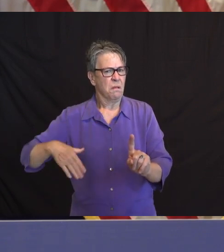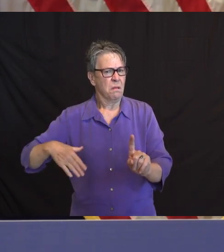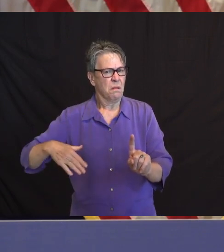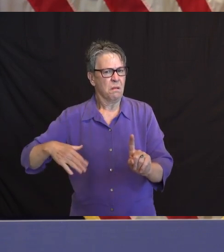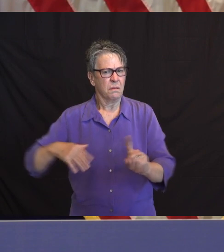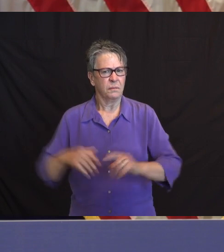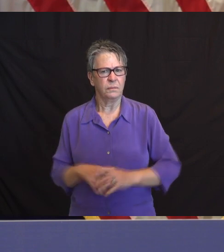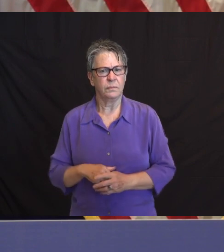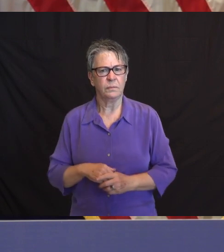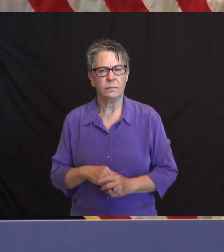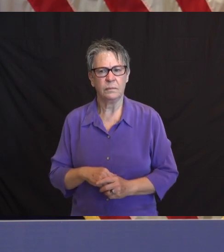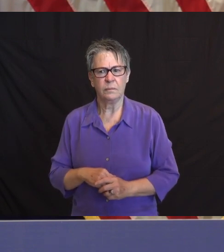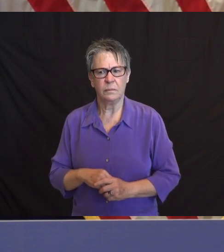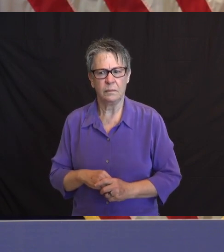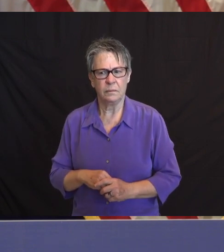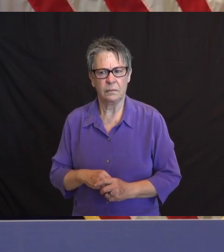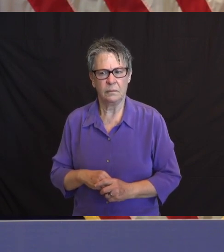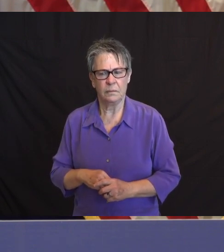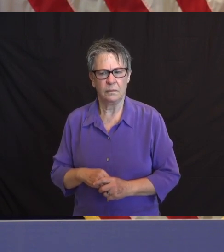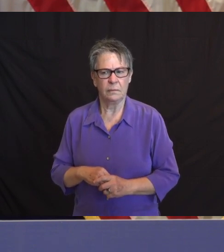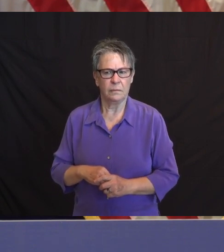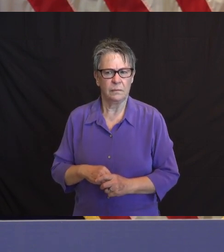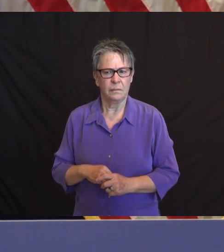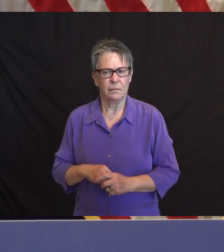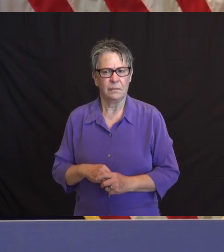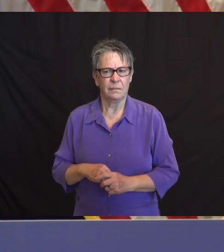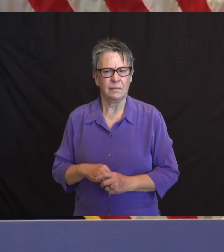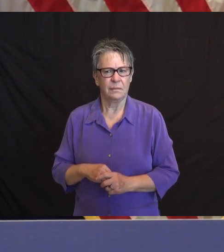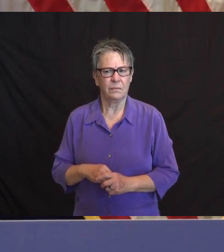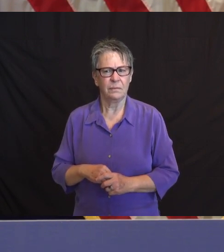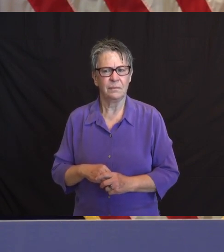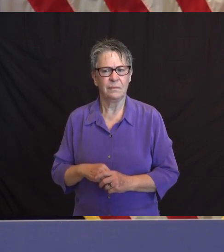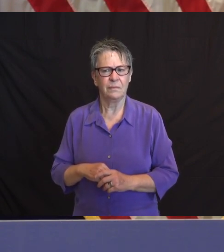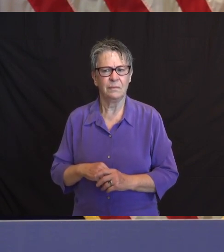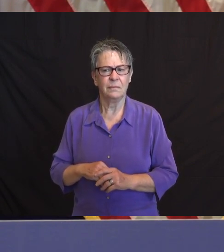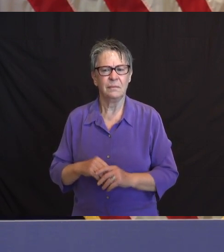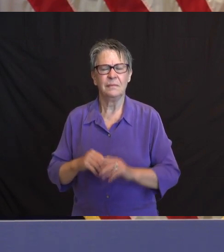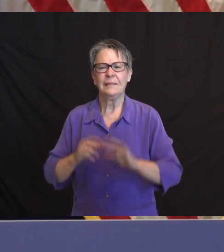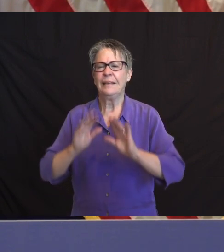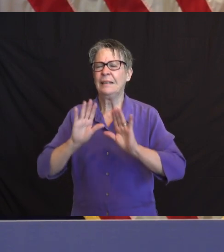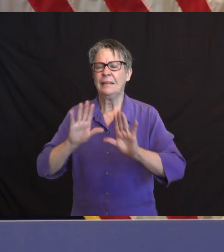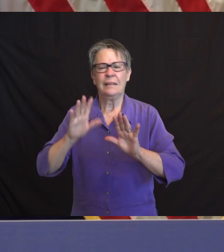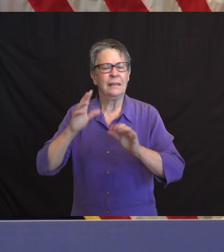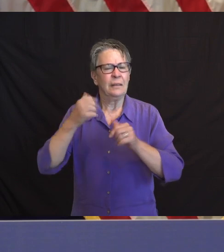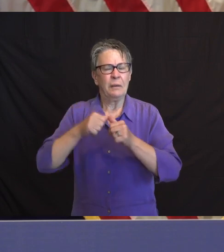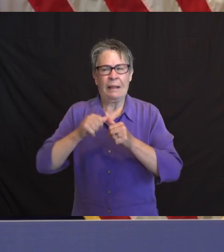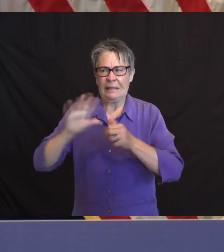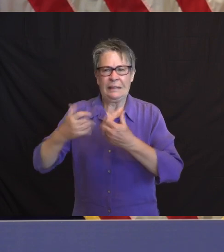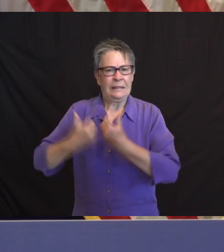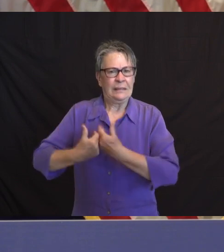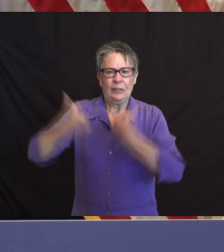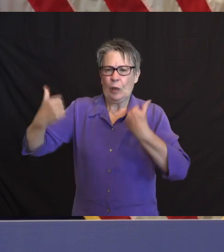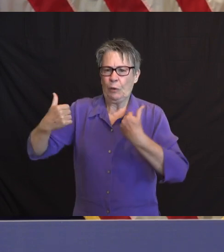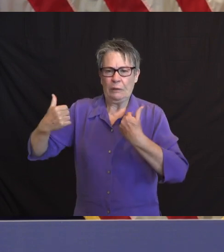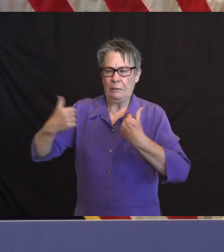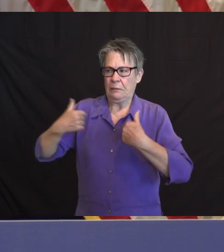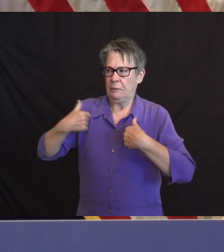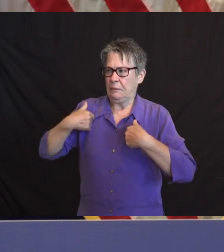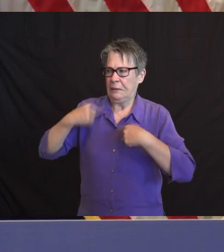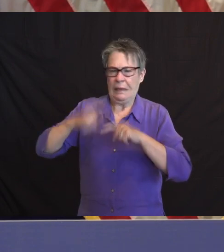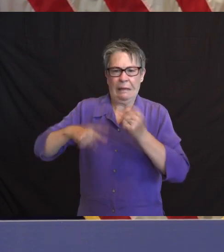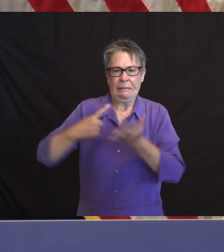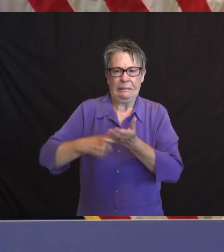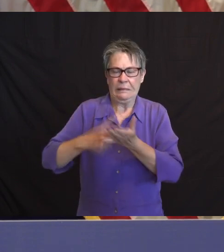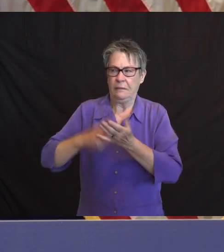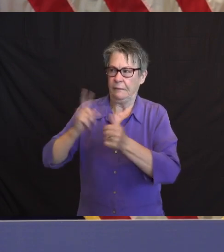it needs to be that way. And it is, in the good news, notwithstanding a loss of life, is that's exactly